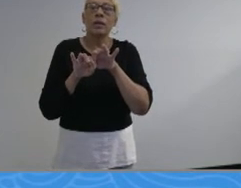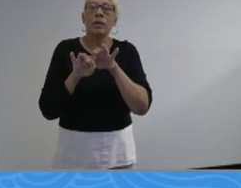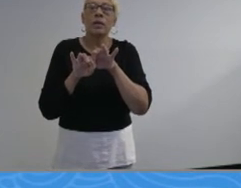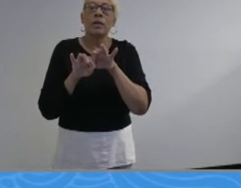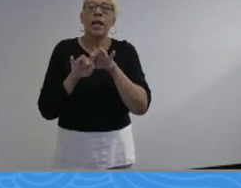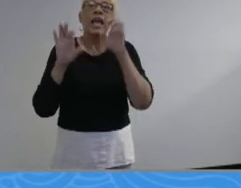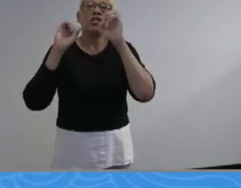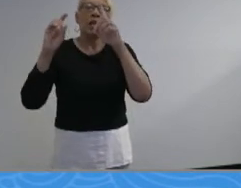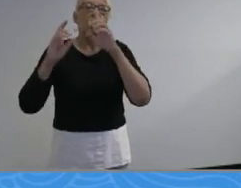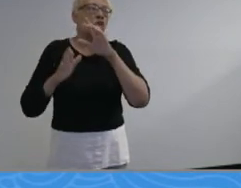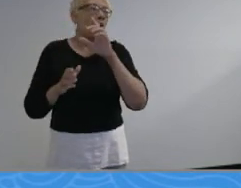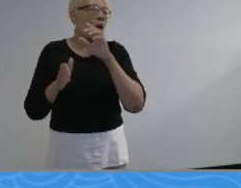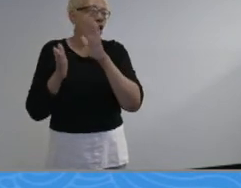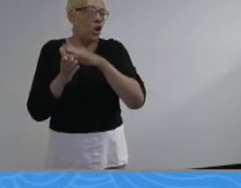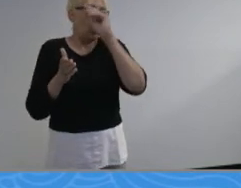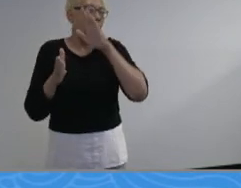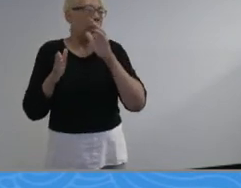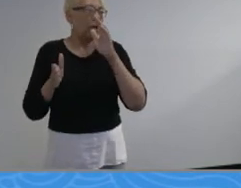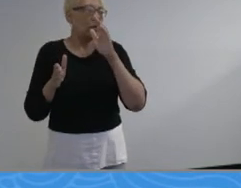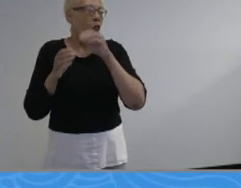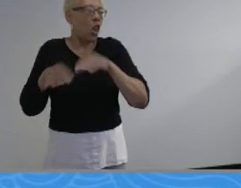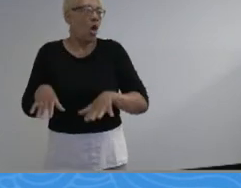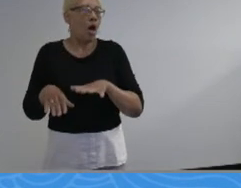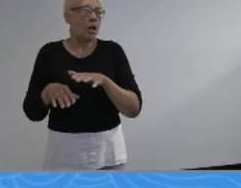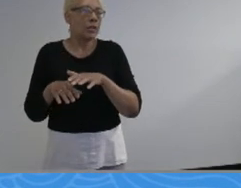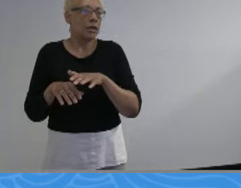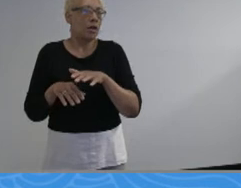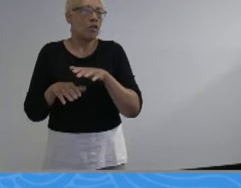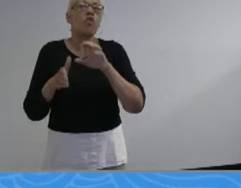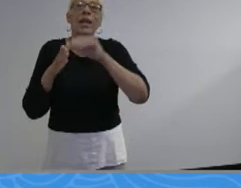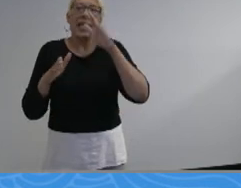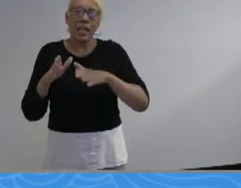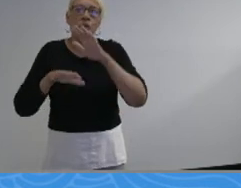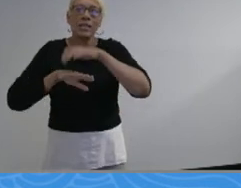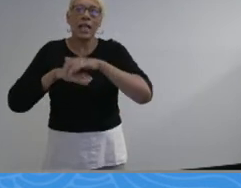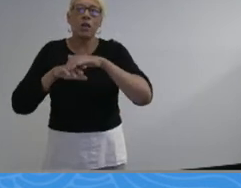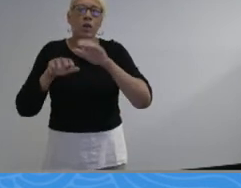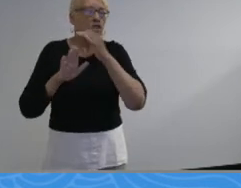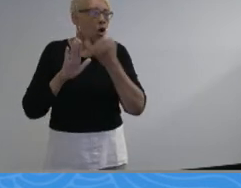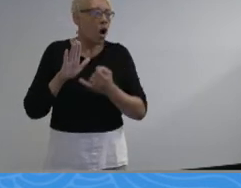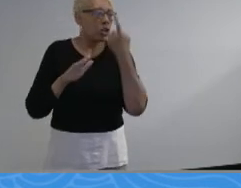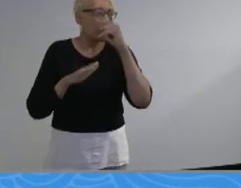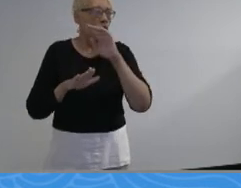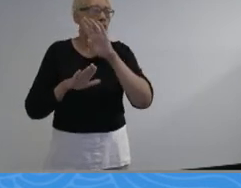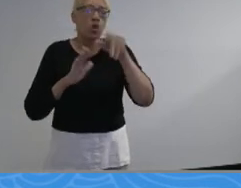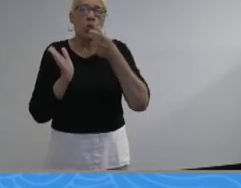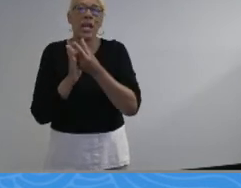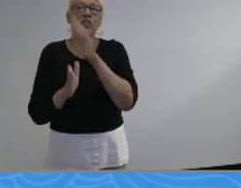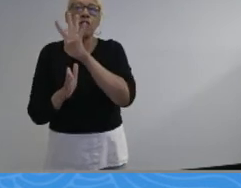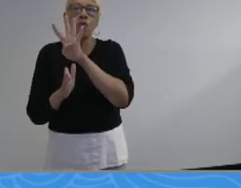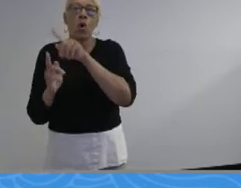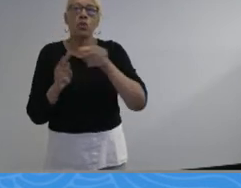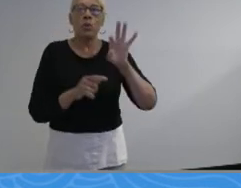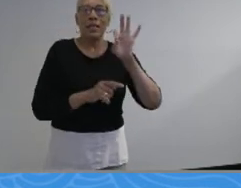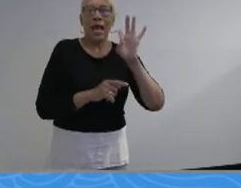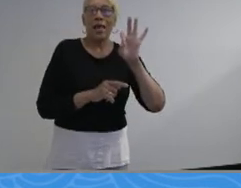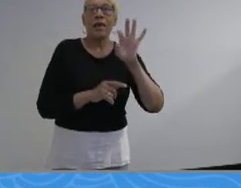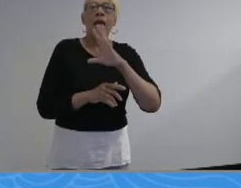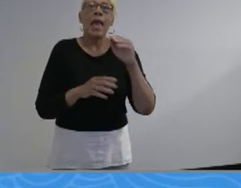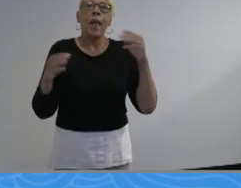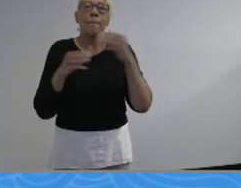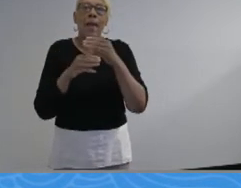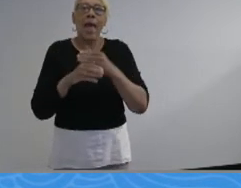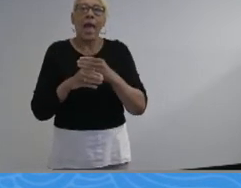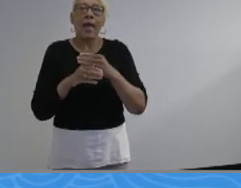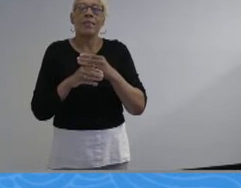learners, especially when it comes to English language arts across grades 4th through 9th and math in the early